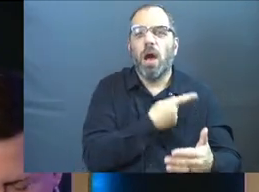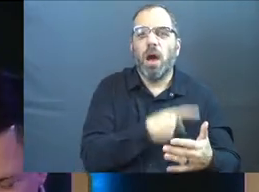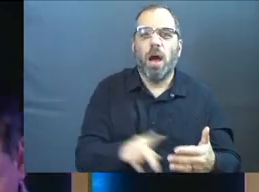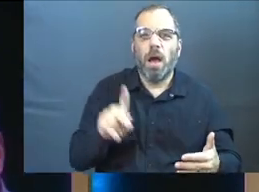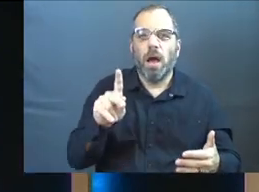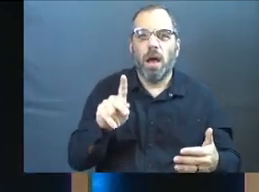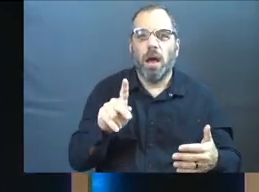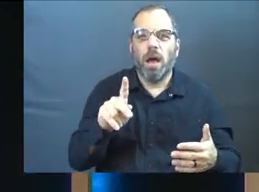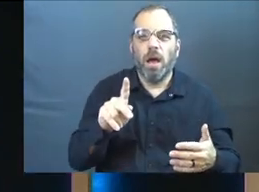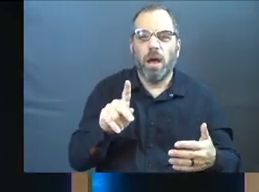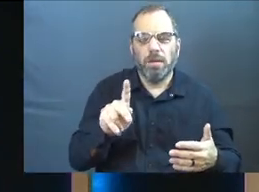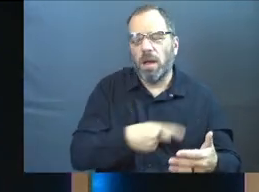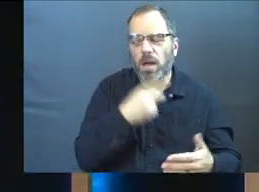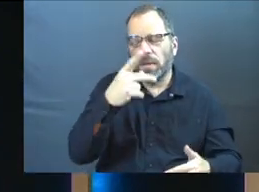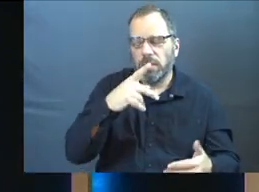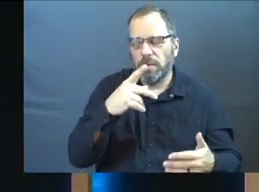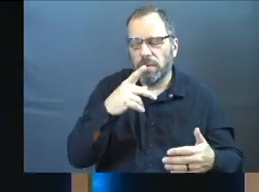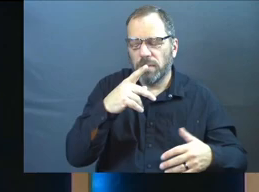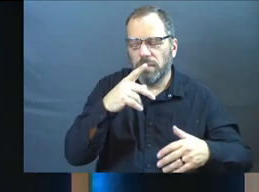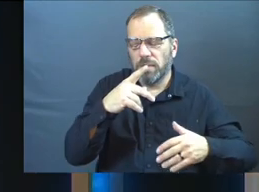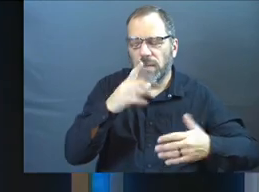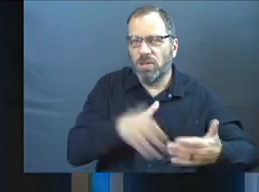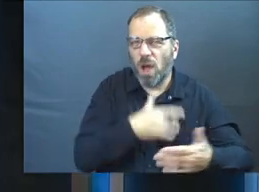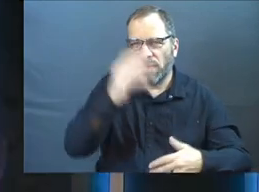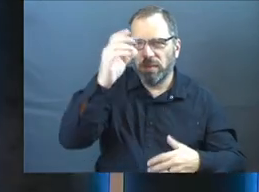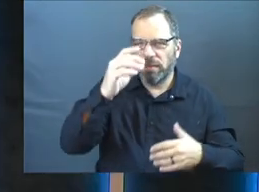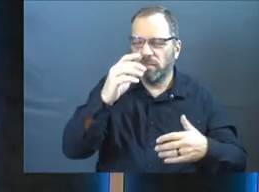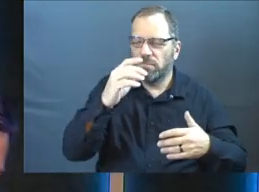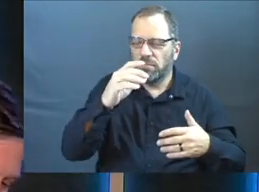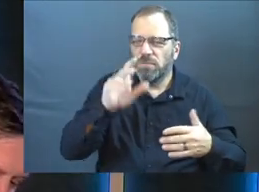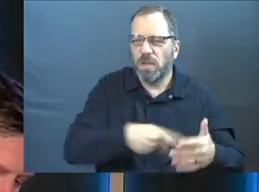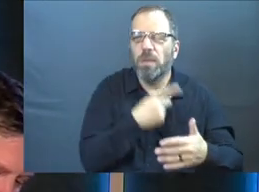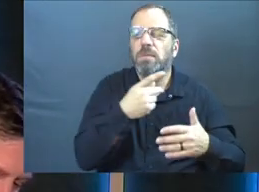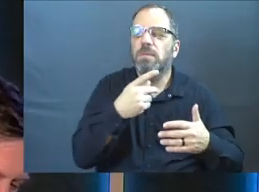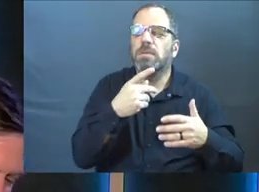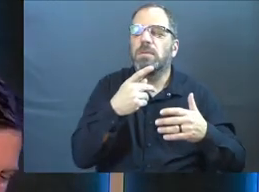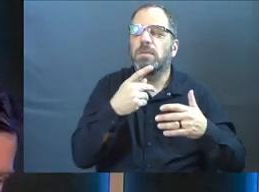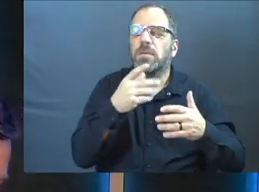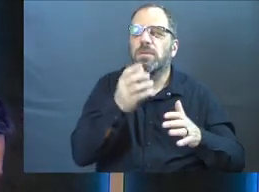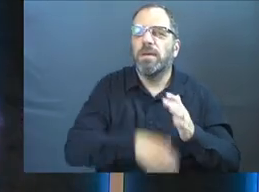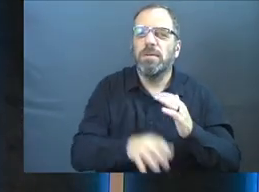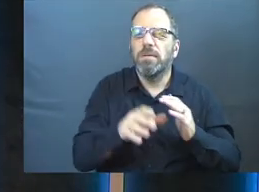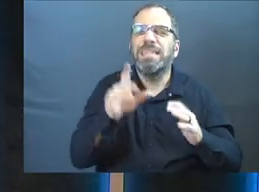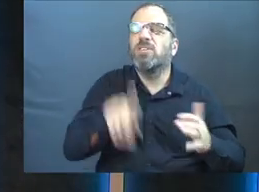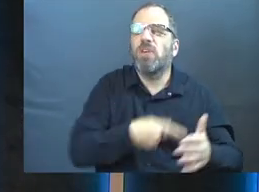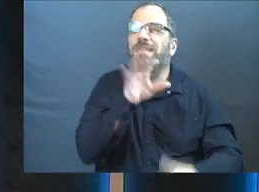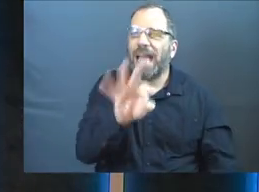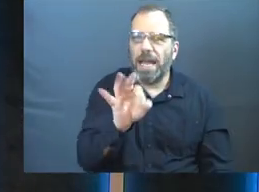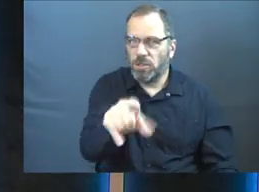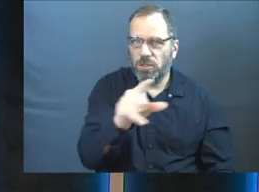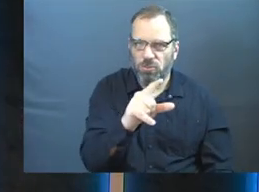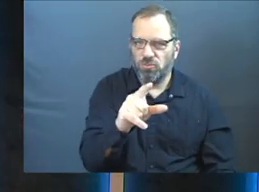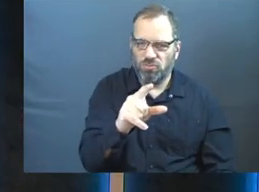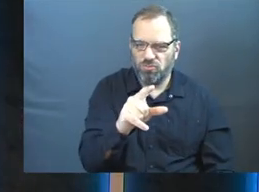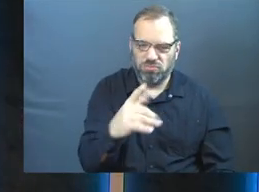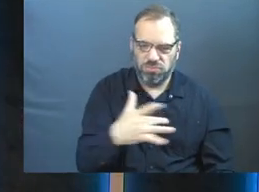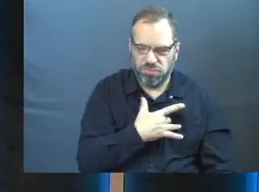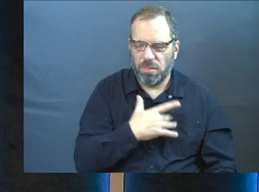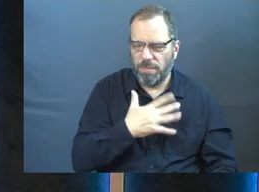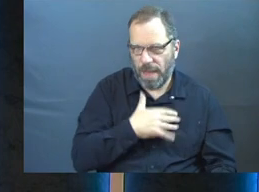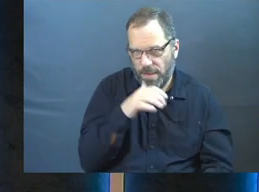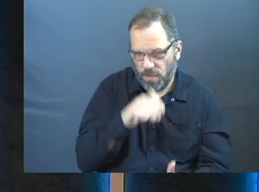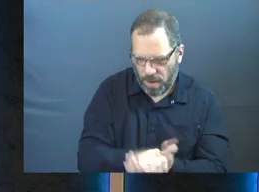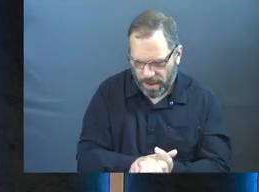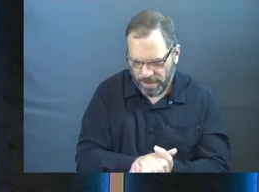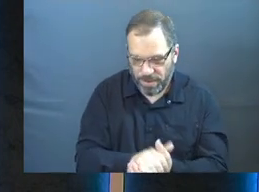Songs, chapter 4, verse 9 to you, because it will inspire you. You have captured my heart, my treasure, my